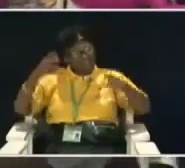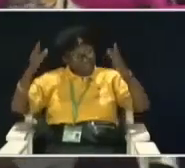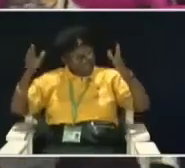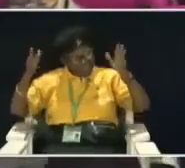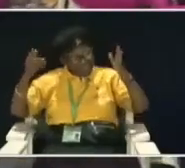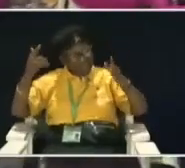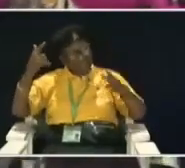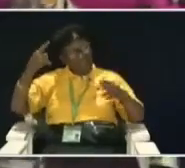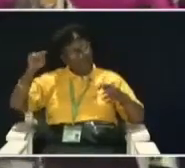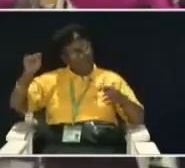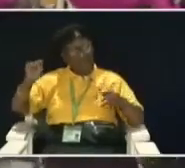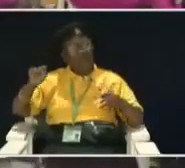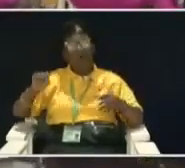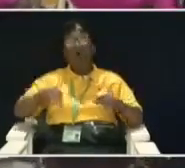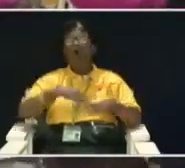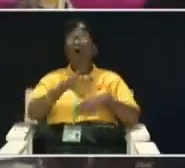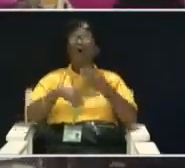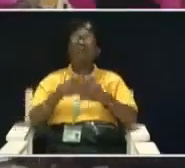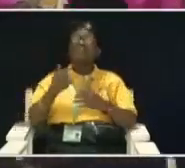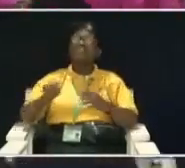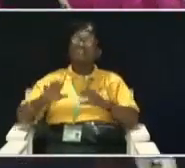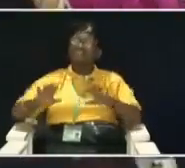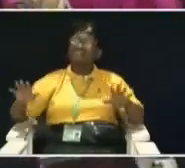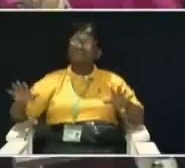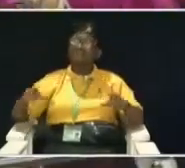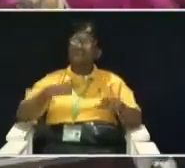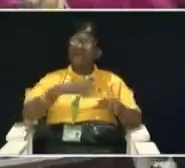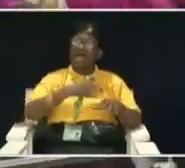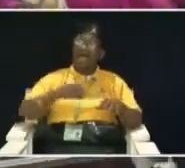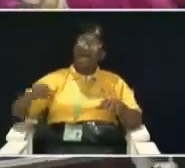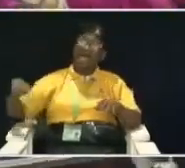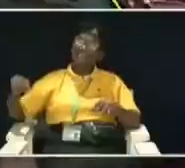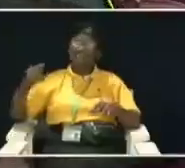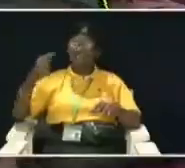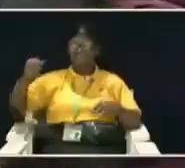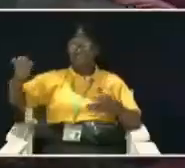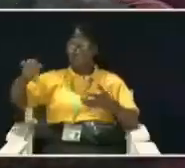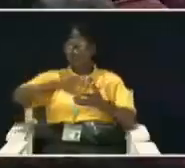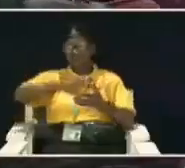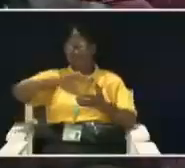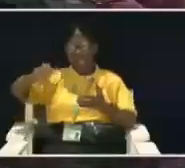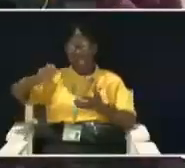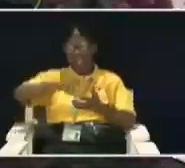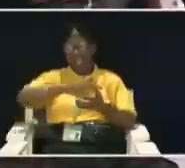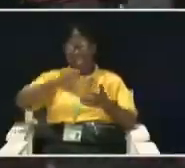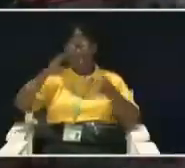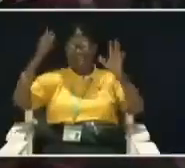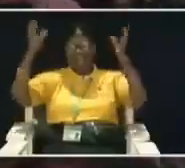children and the mass choir.